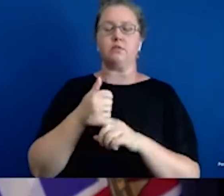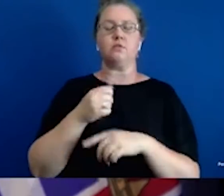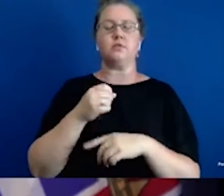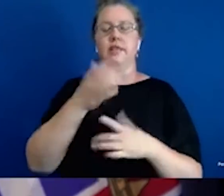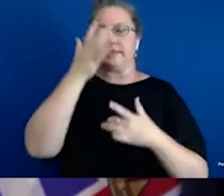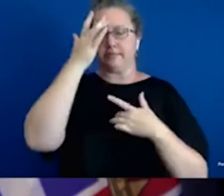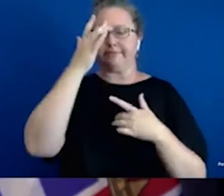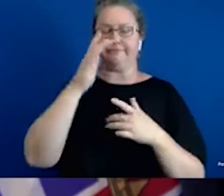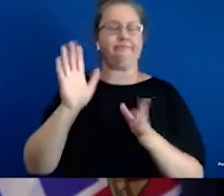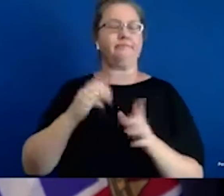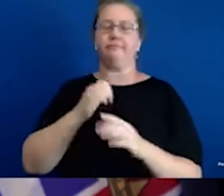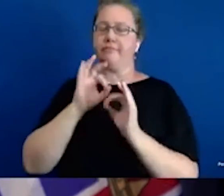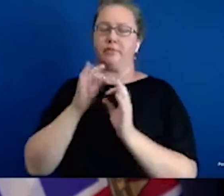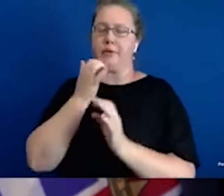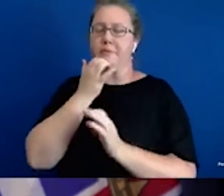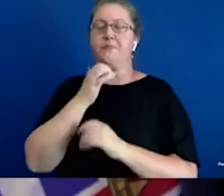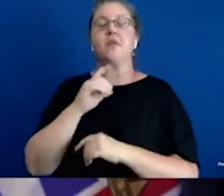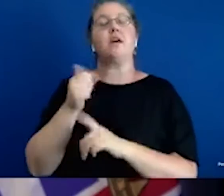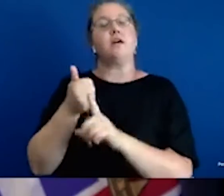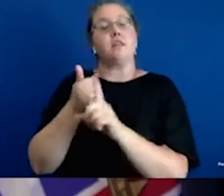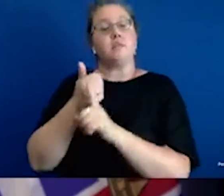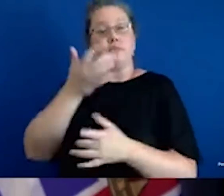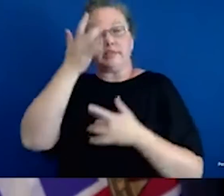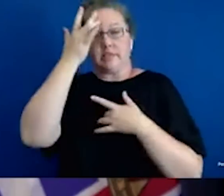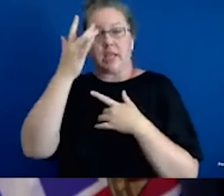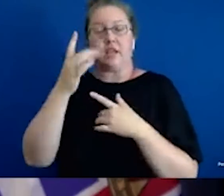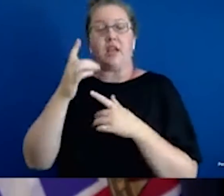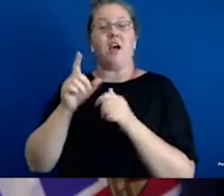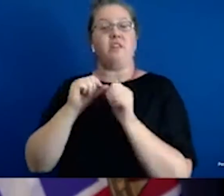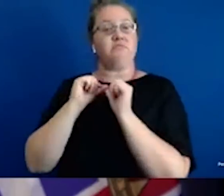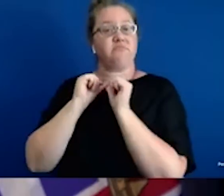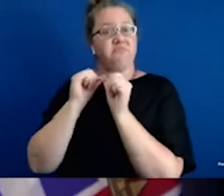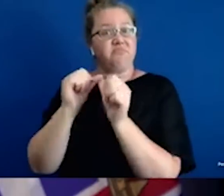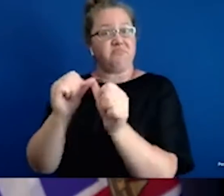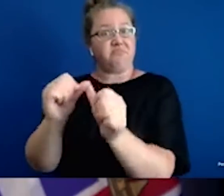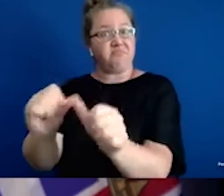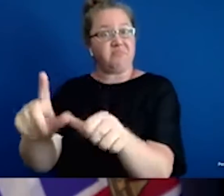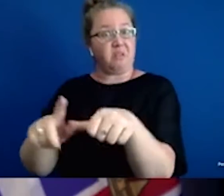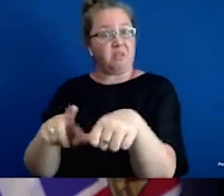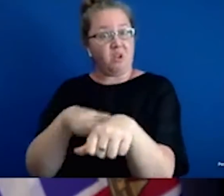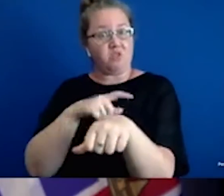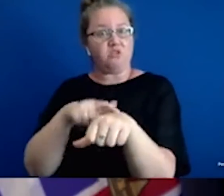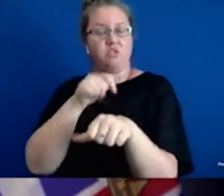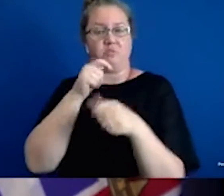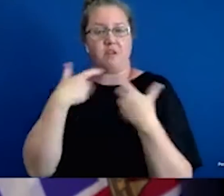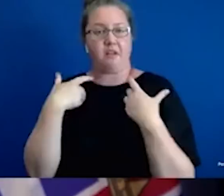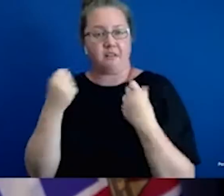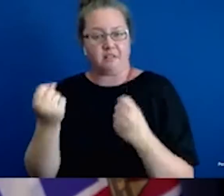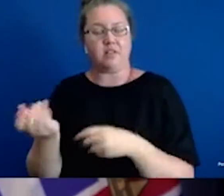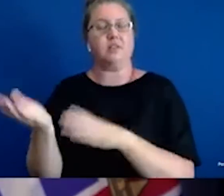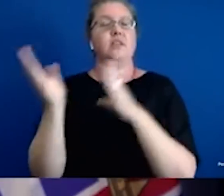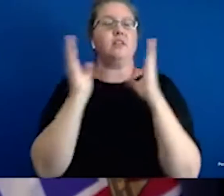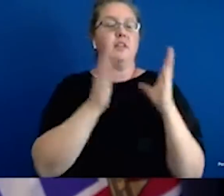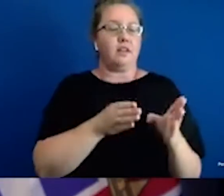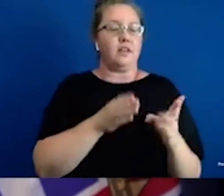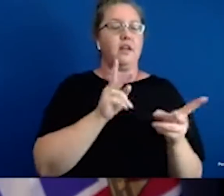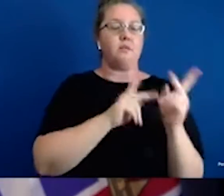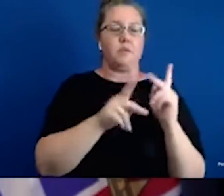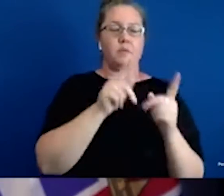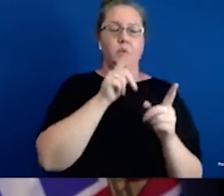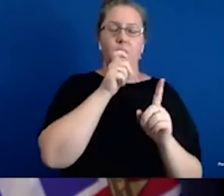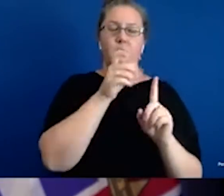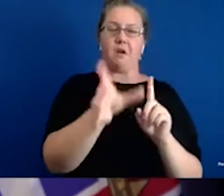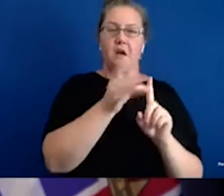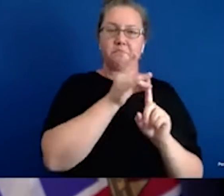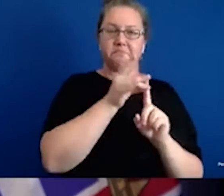after even potentially recovering. I'm just wondering if BC is engaging in any specific local research